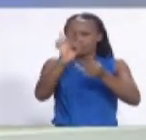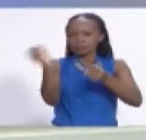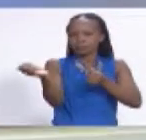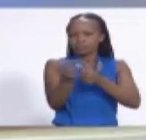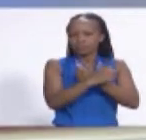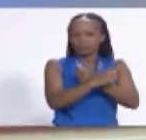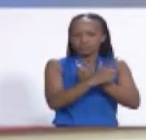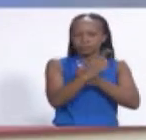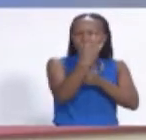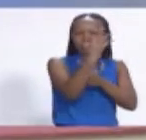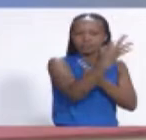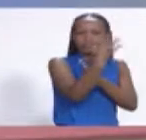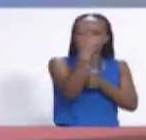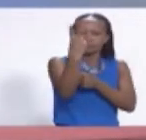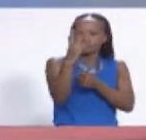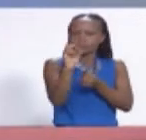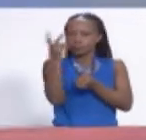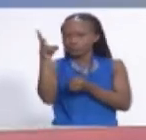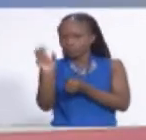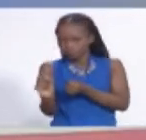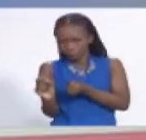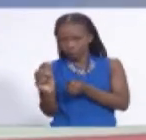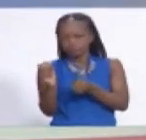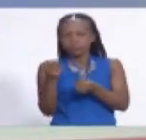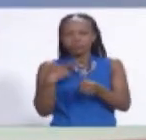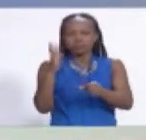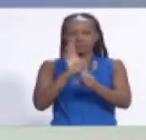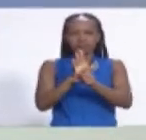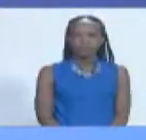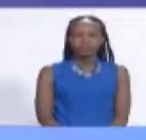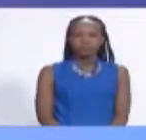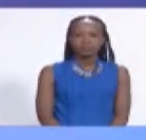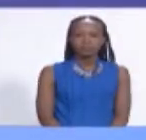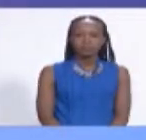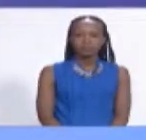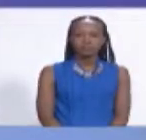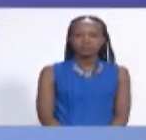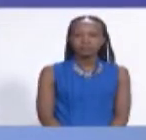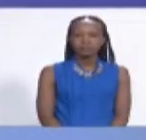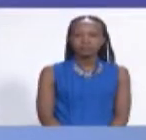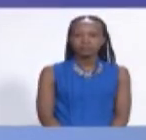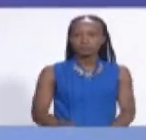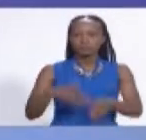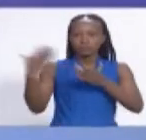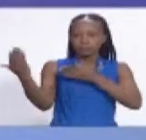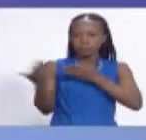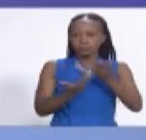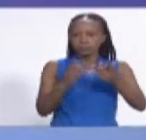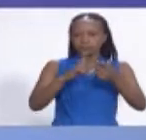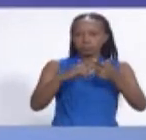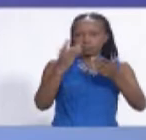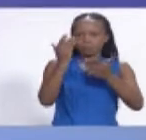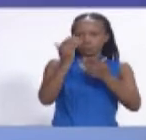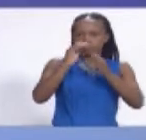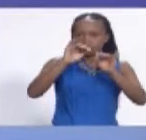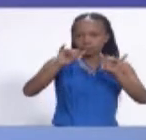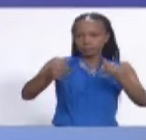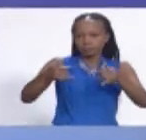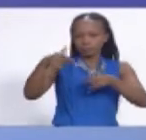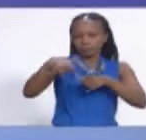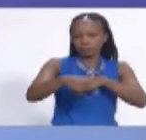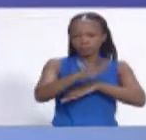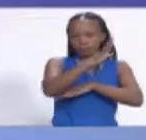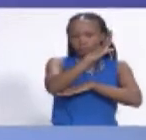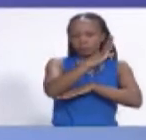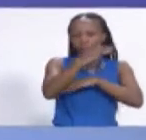March 2020. We have a lot in store for you, but first, the headlines. All right, welcome to the broadcast this evening. My name is